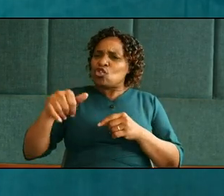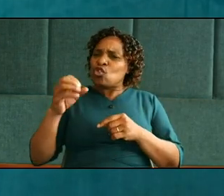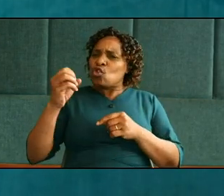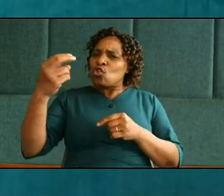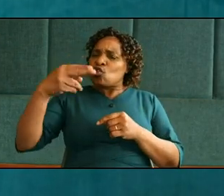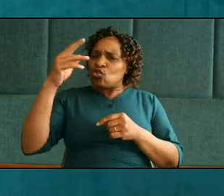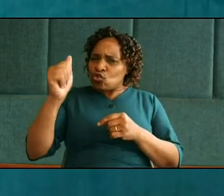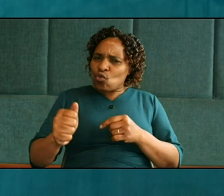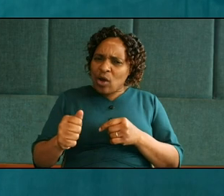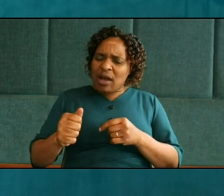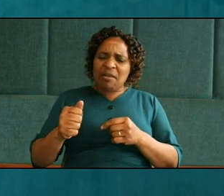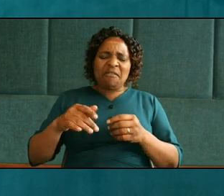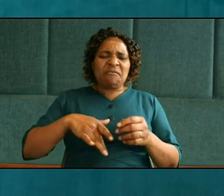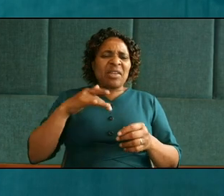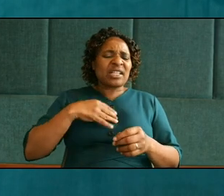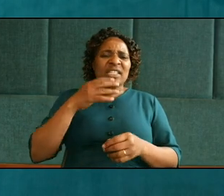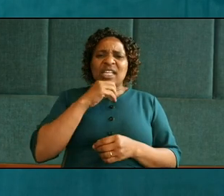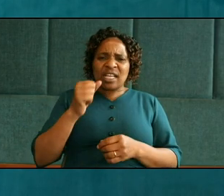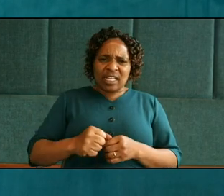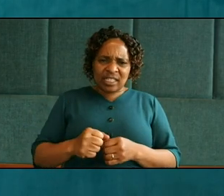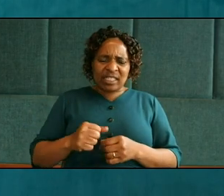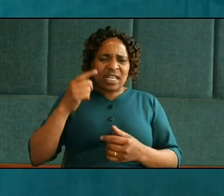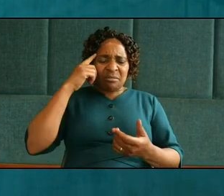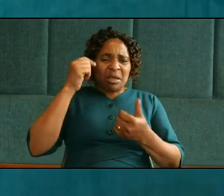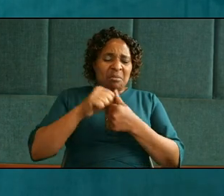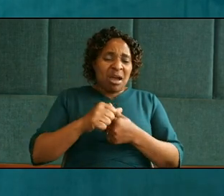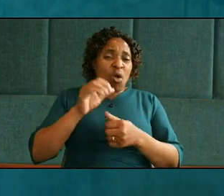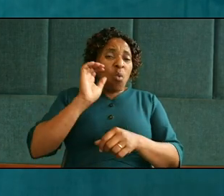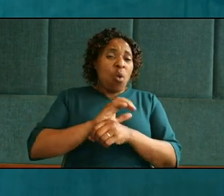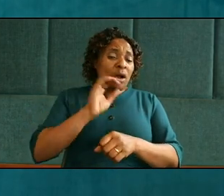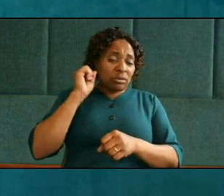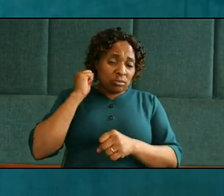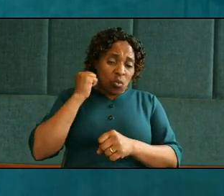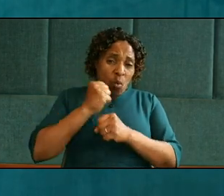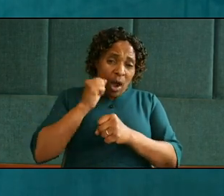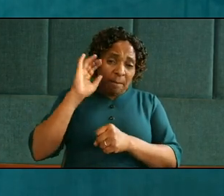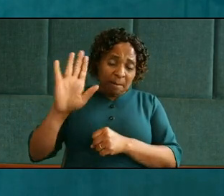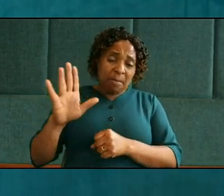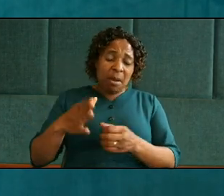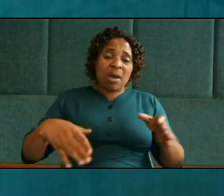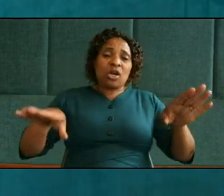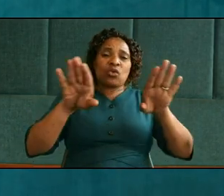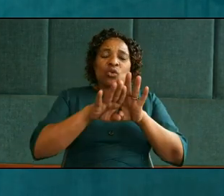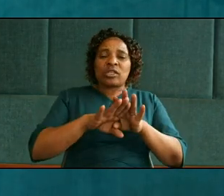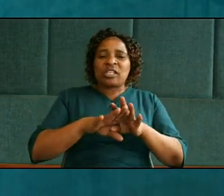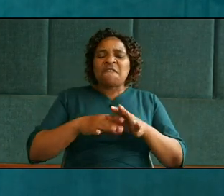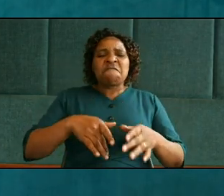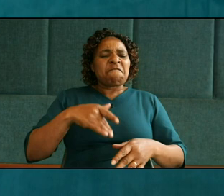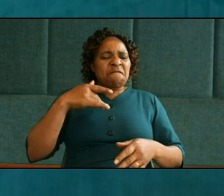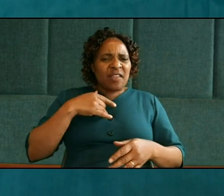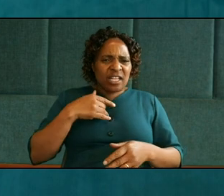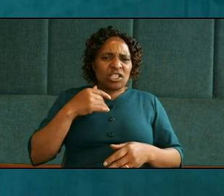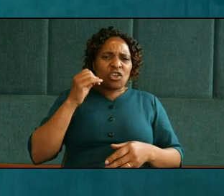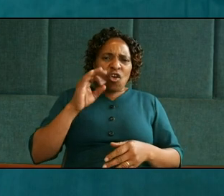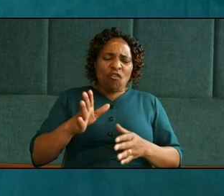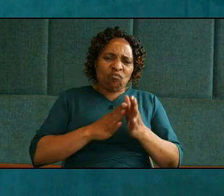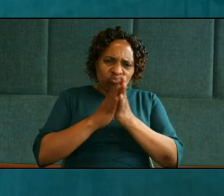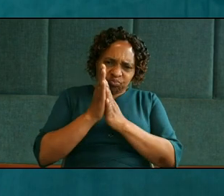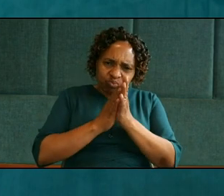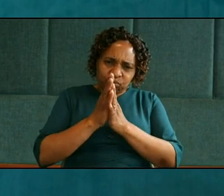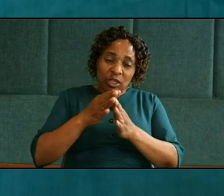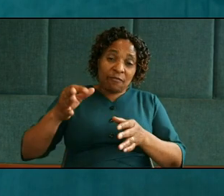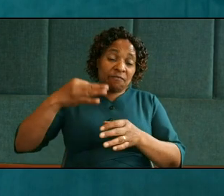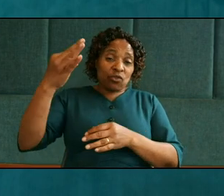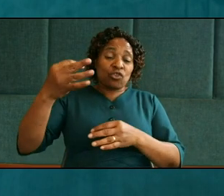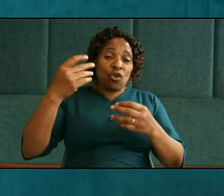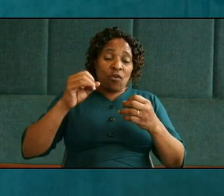stealing upon him and realized that his work must soon close, he was filled with anxiety for the future of his people. It was